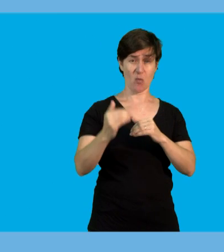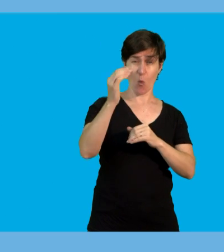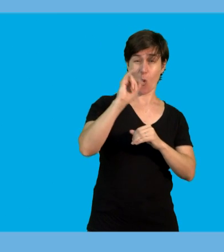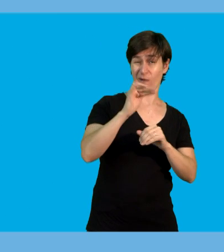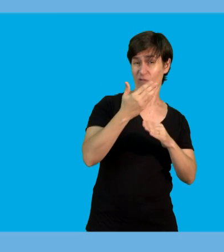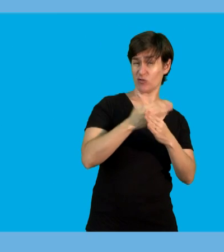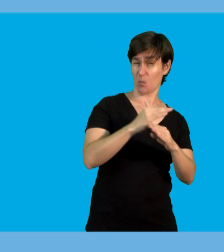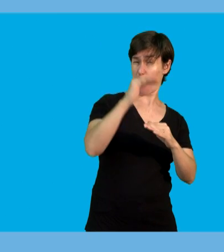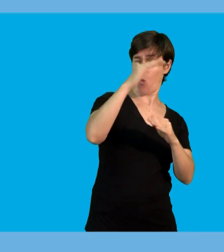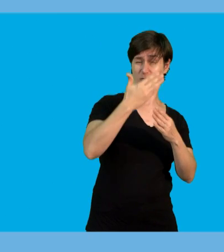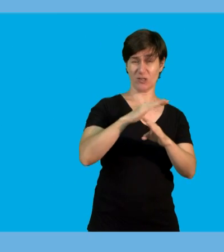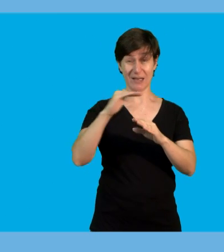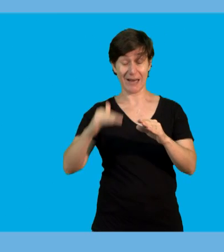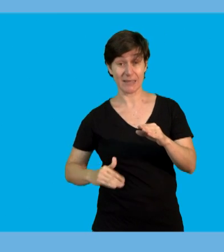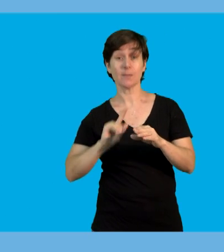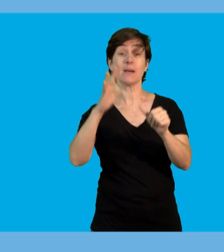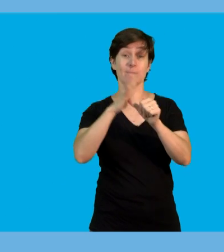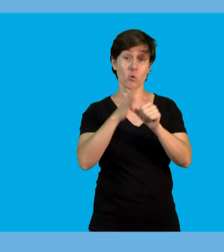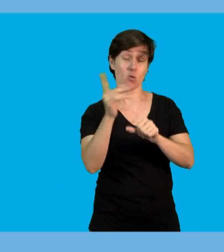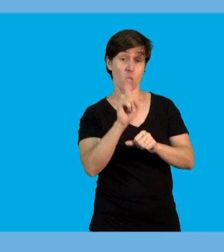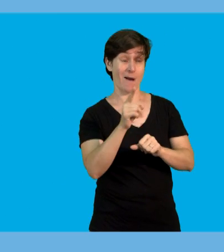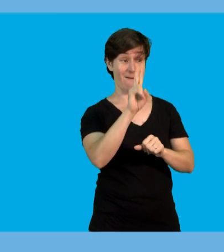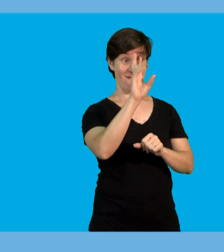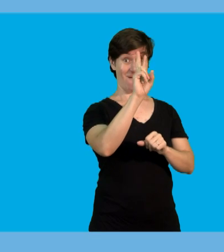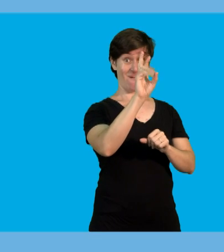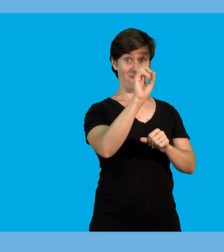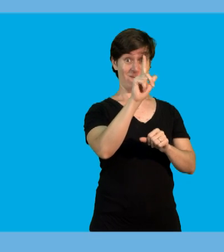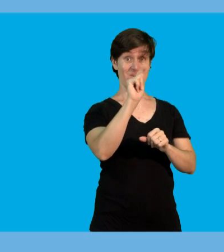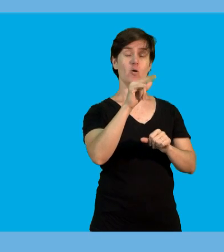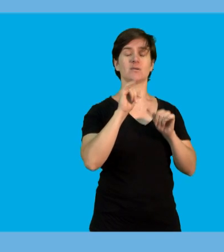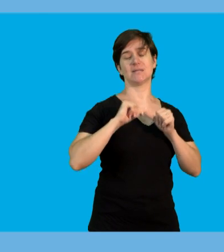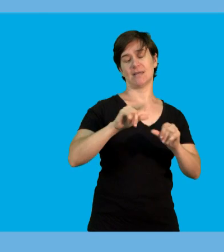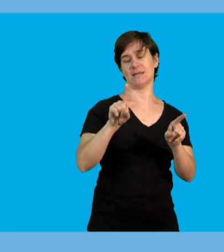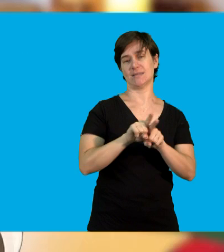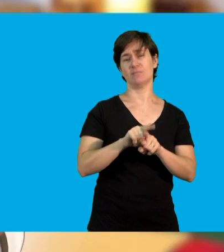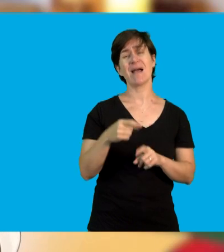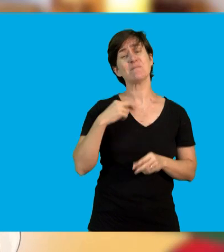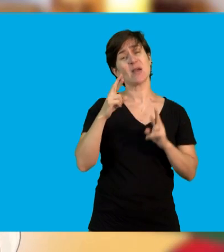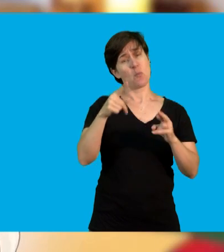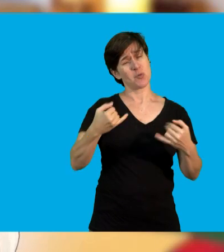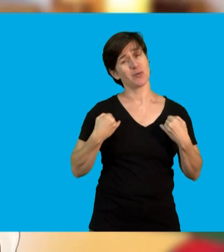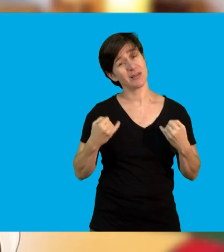to the strength and the resistance of the entire circuit. So with all of that said, I